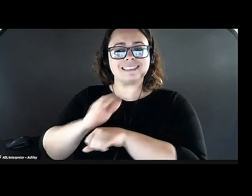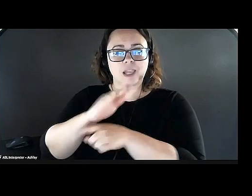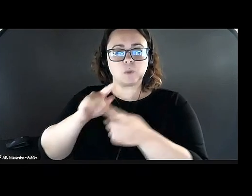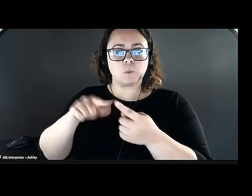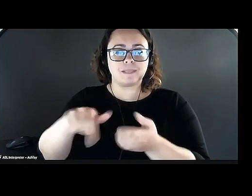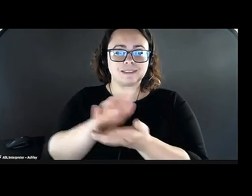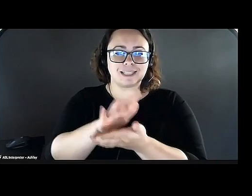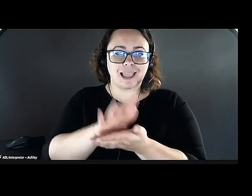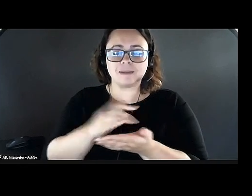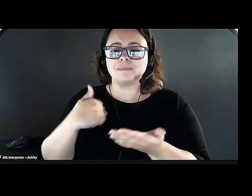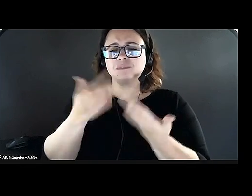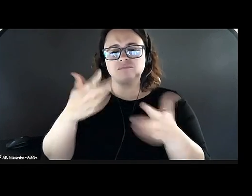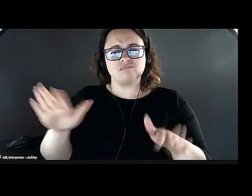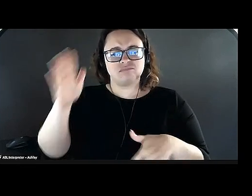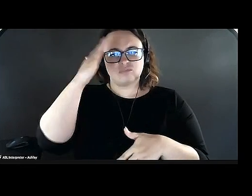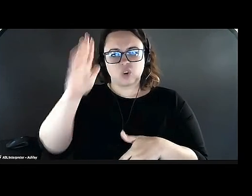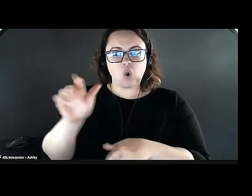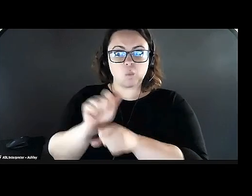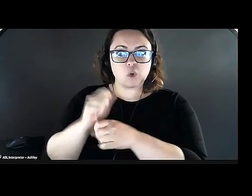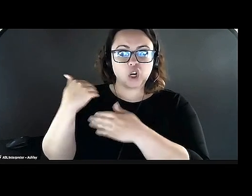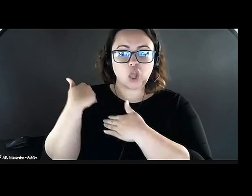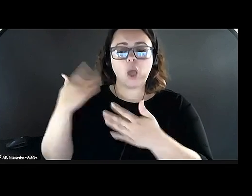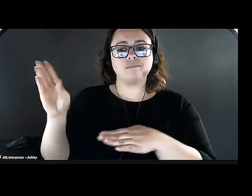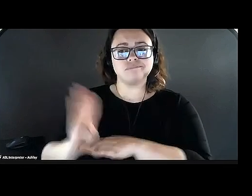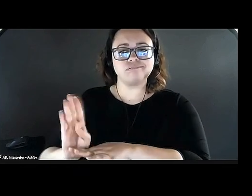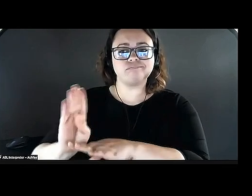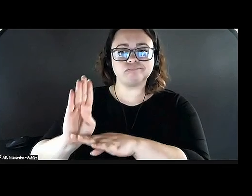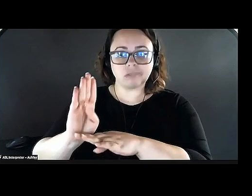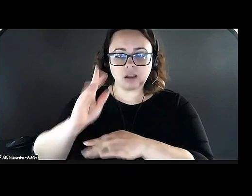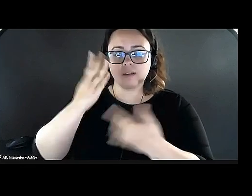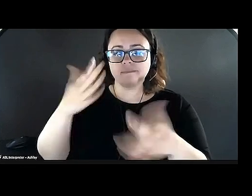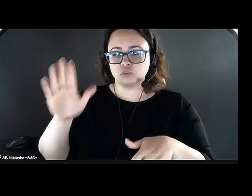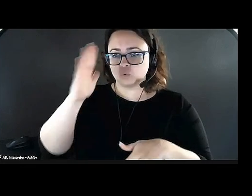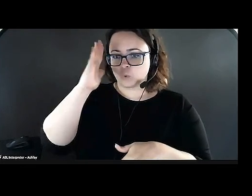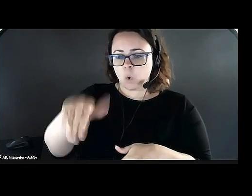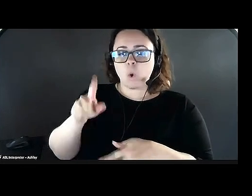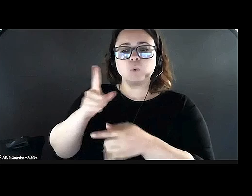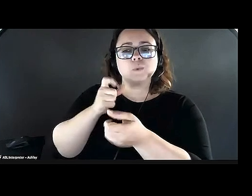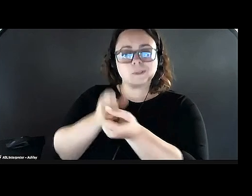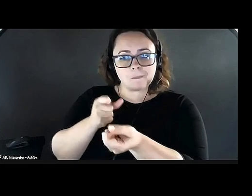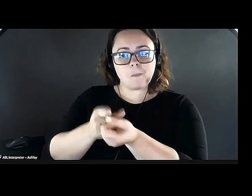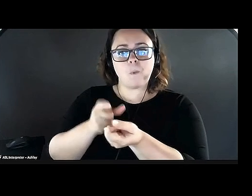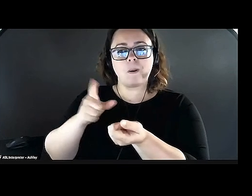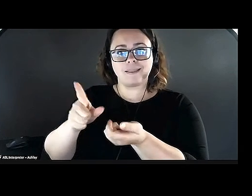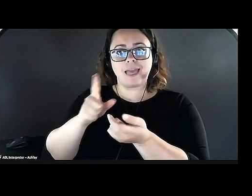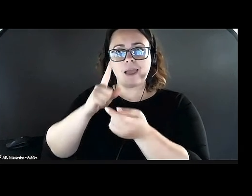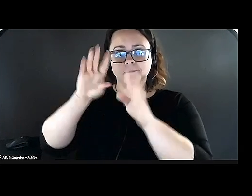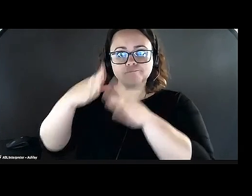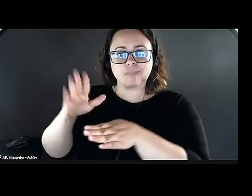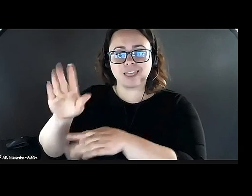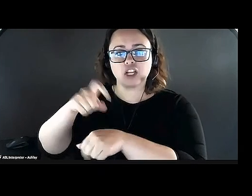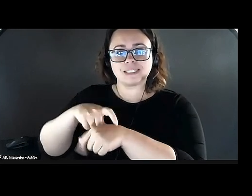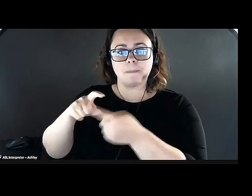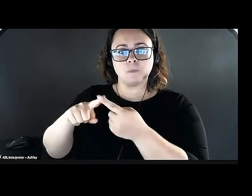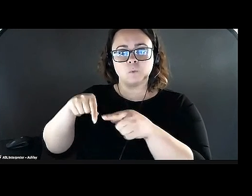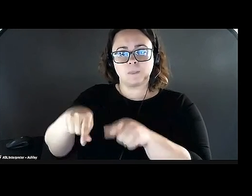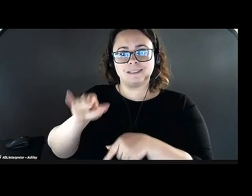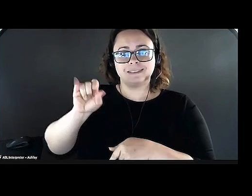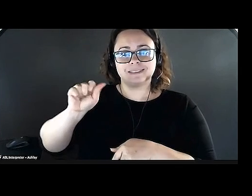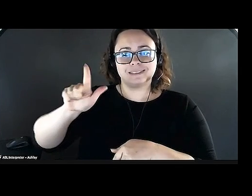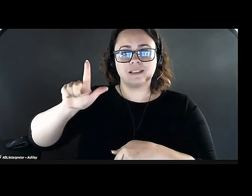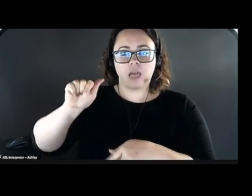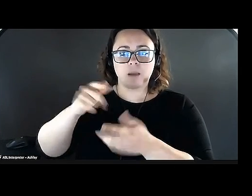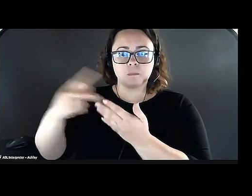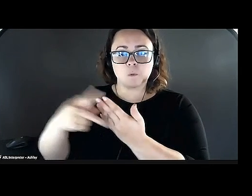academy. We know workloads are extremely busy and you supported them dedicating their time to this effort, and we hope